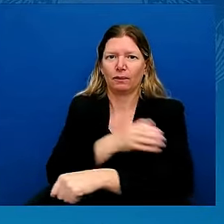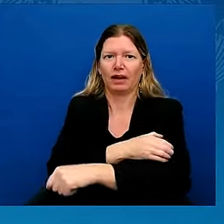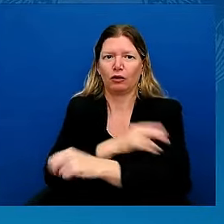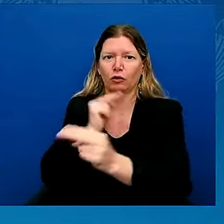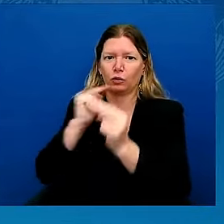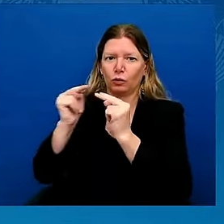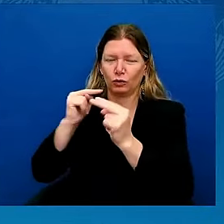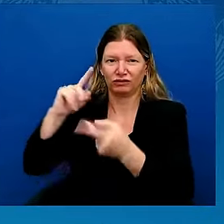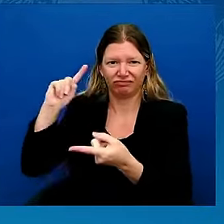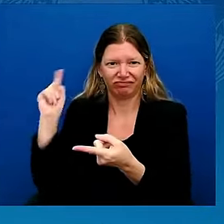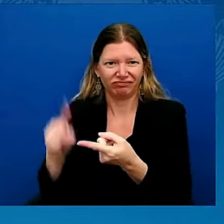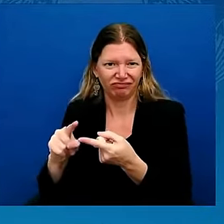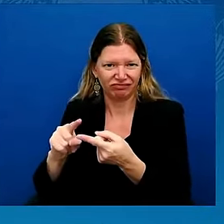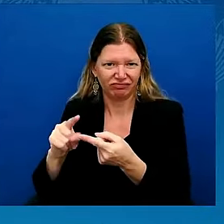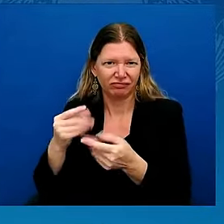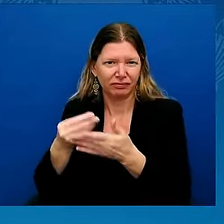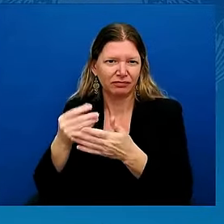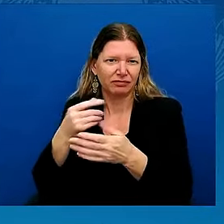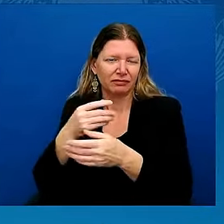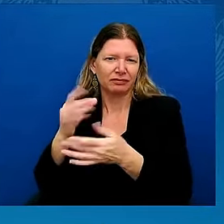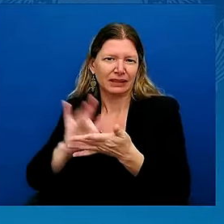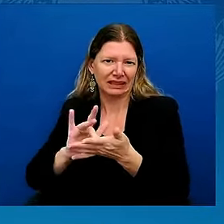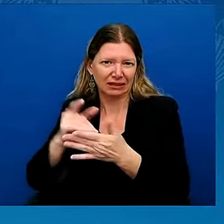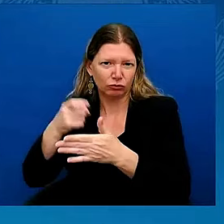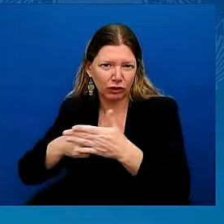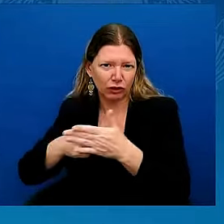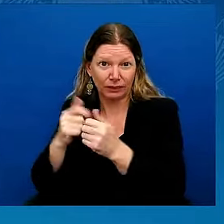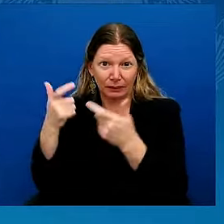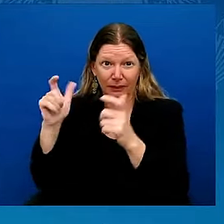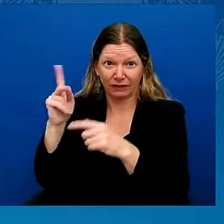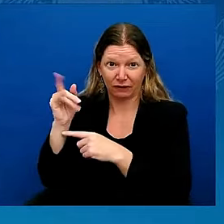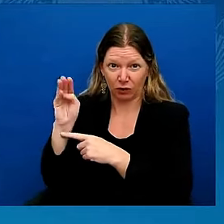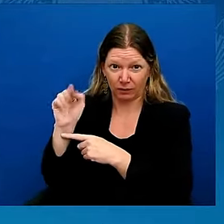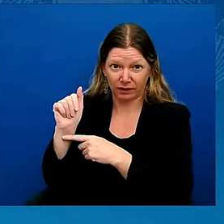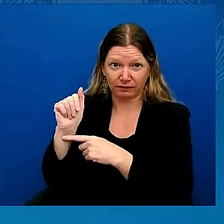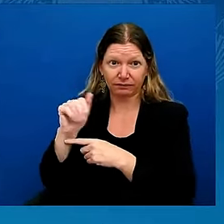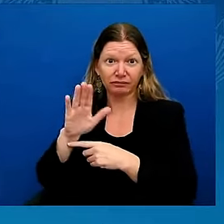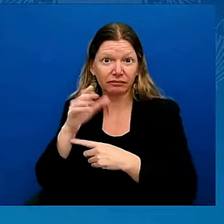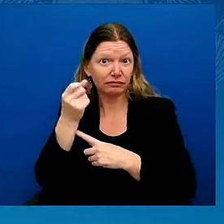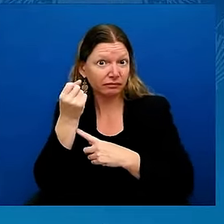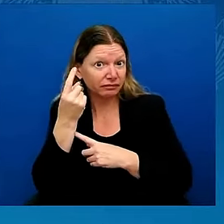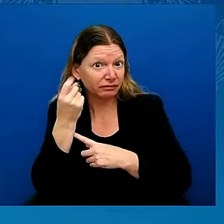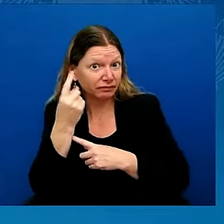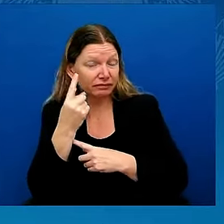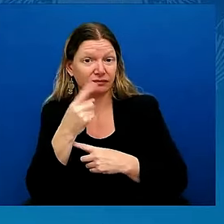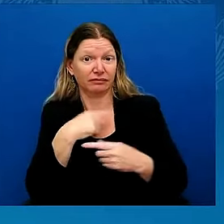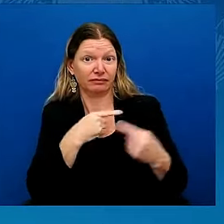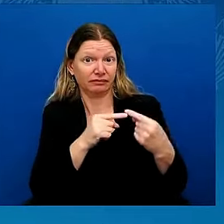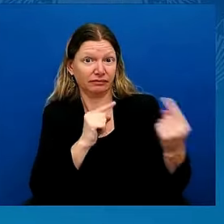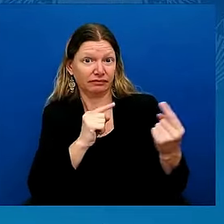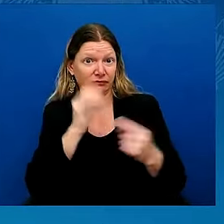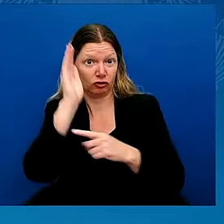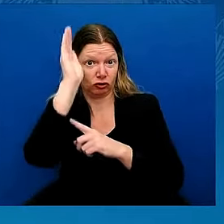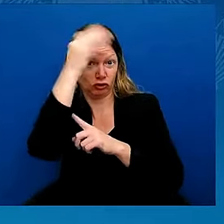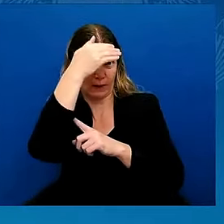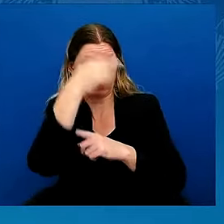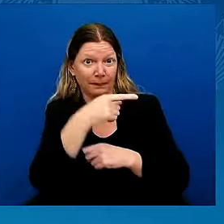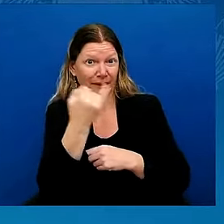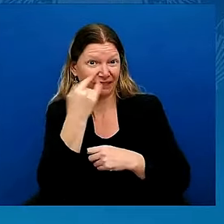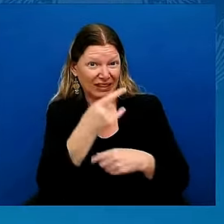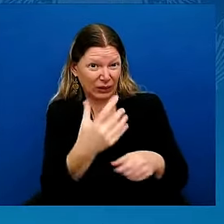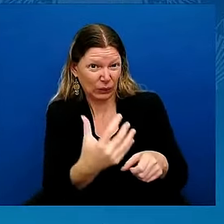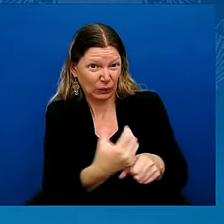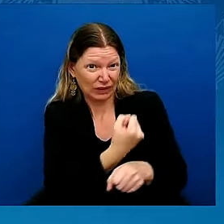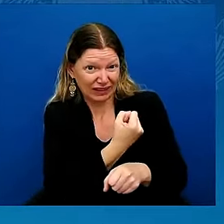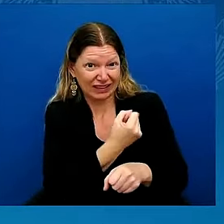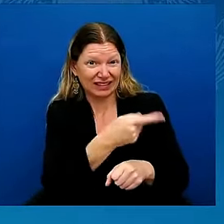in Congress intend to end Medicare and end Medicare's negotiating power, as they remind us again